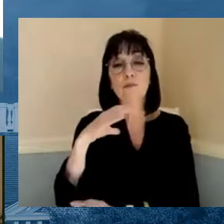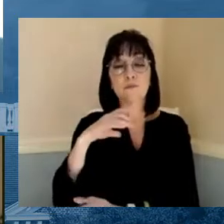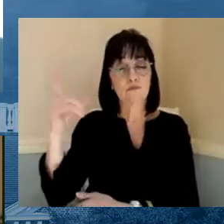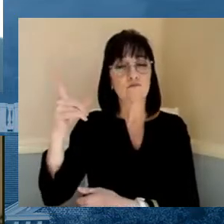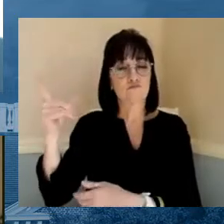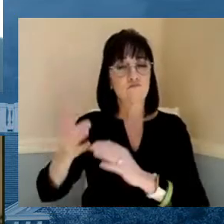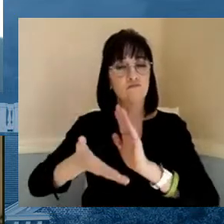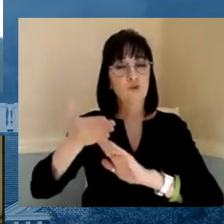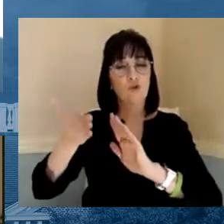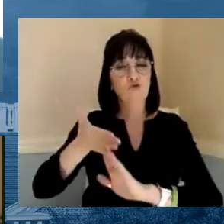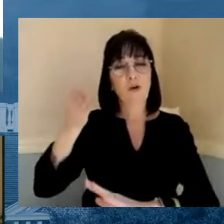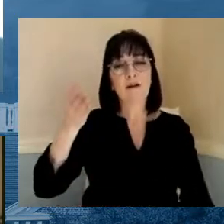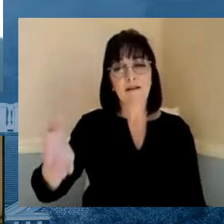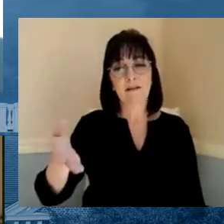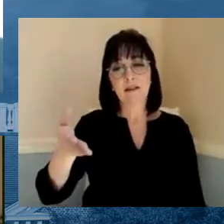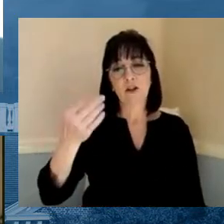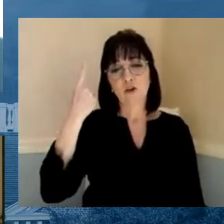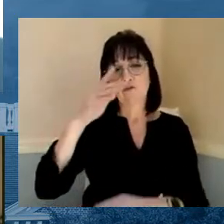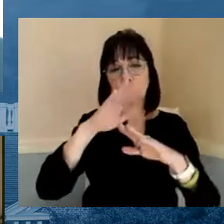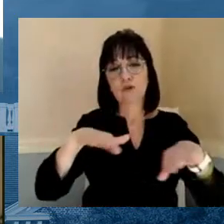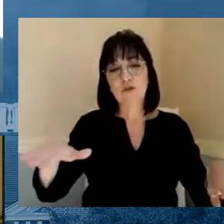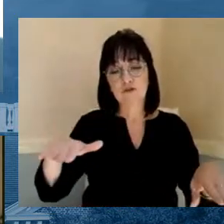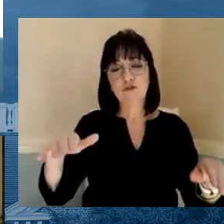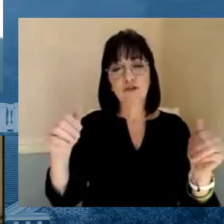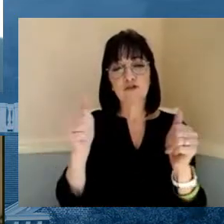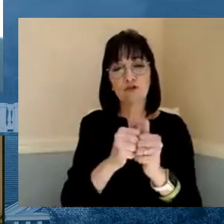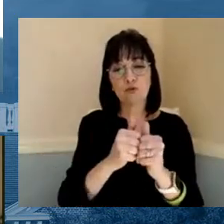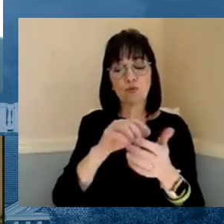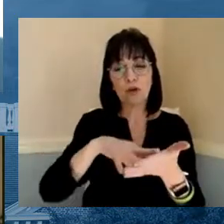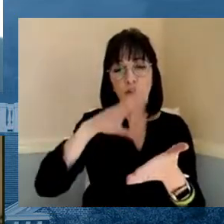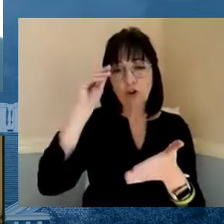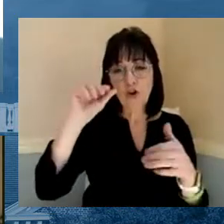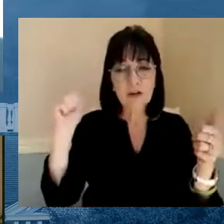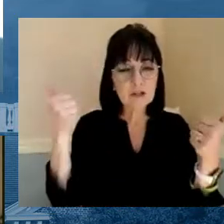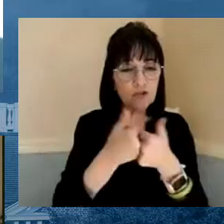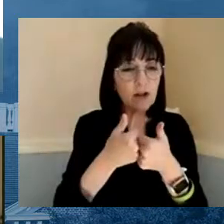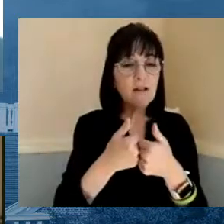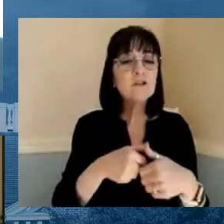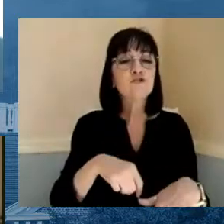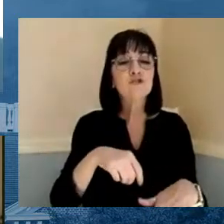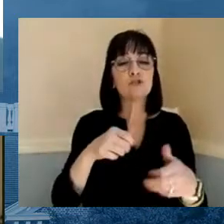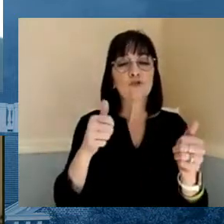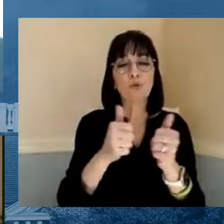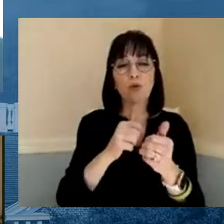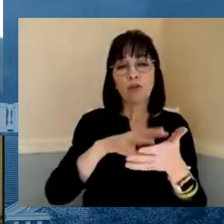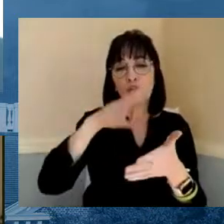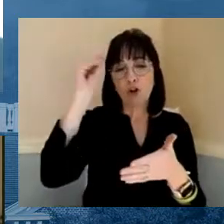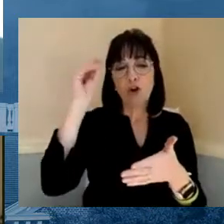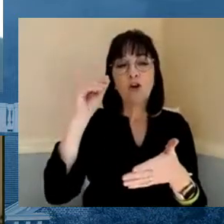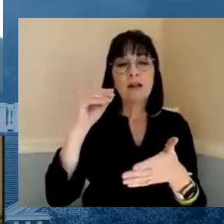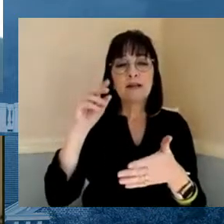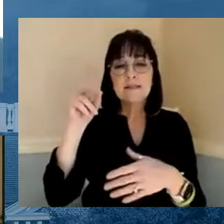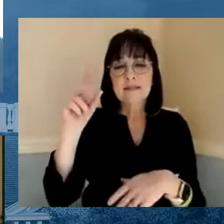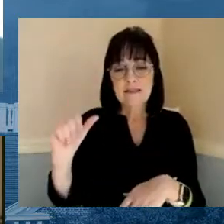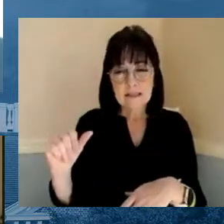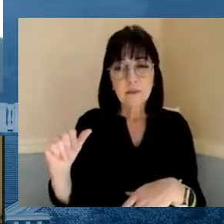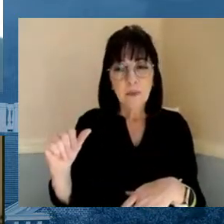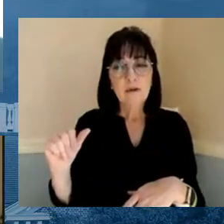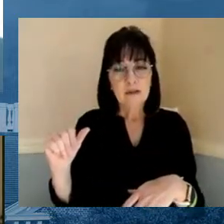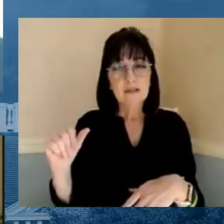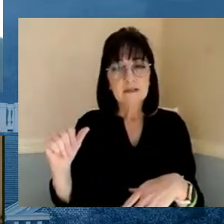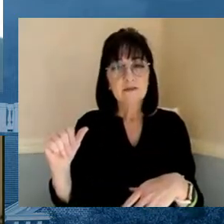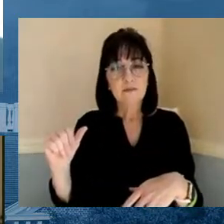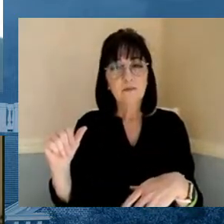for children with learning challenges and children with disabilities. And we have a